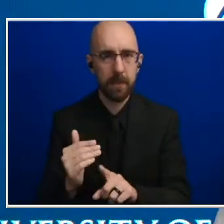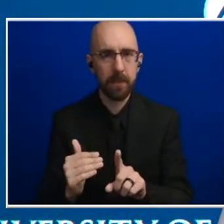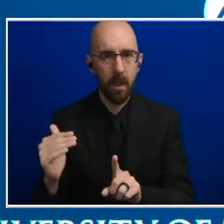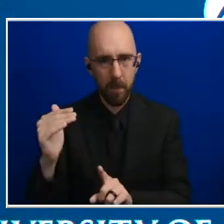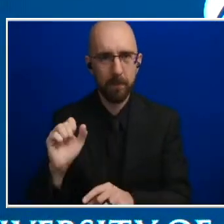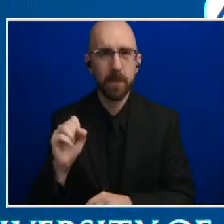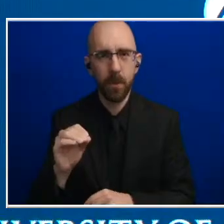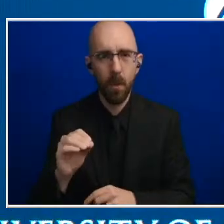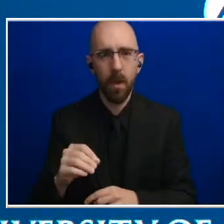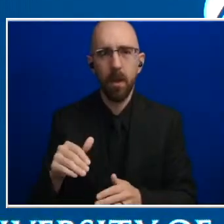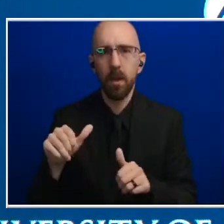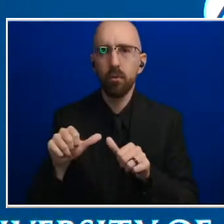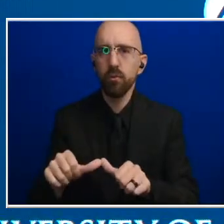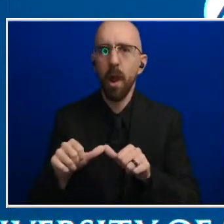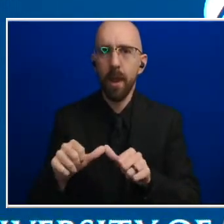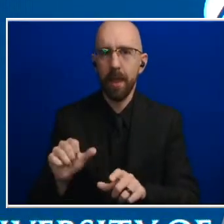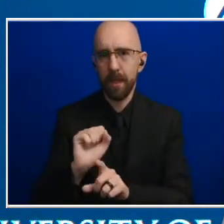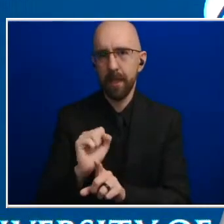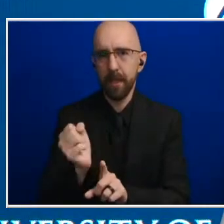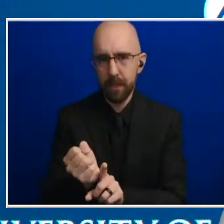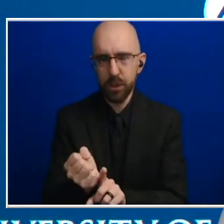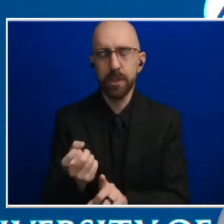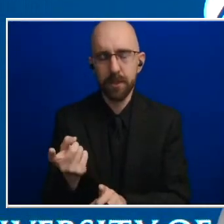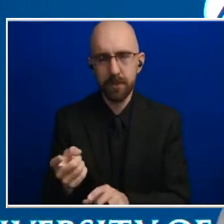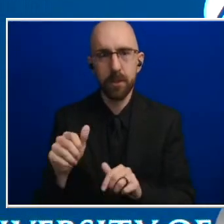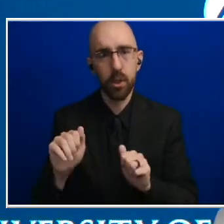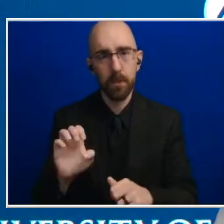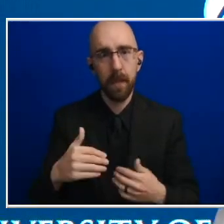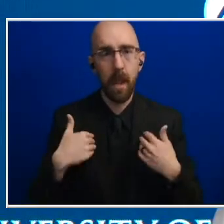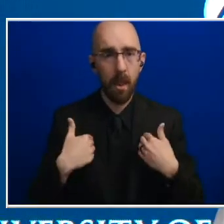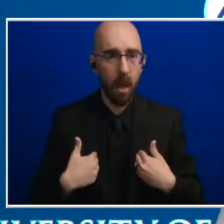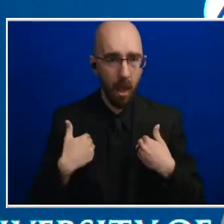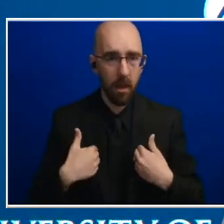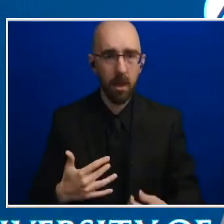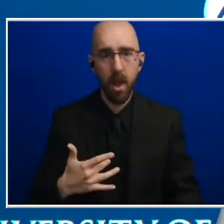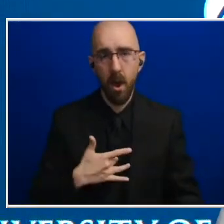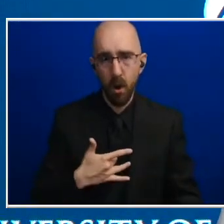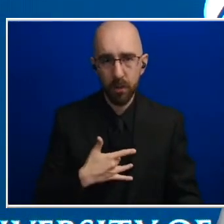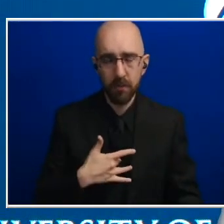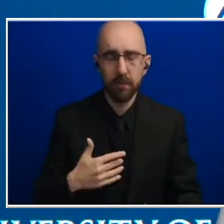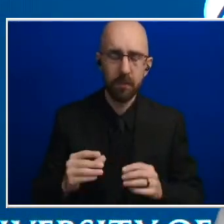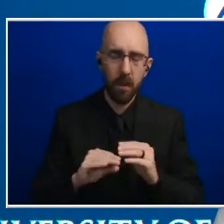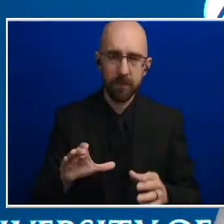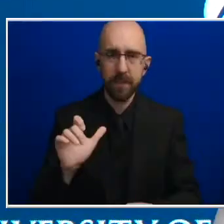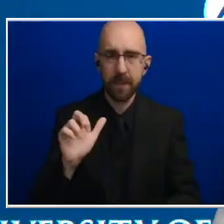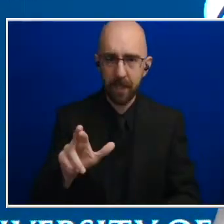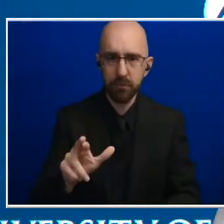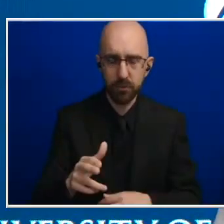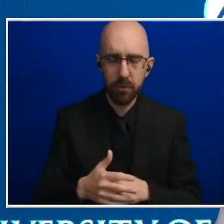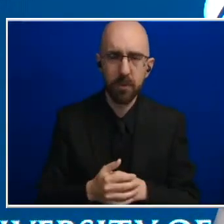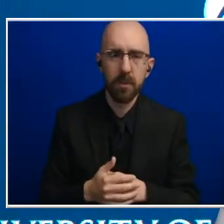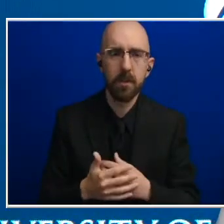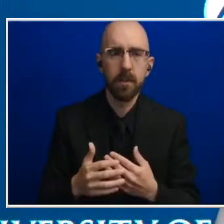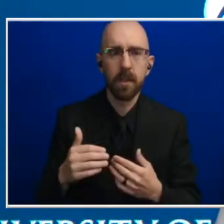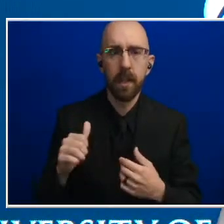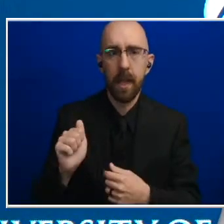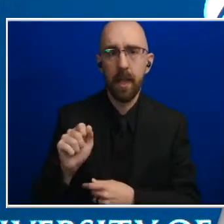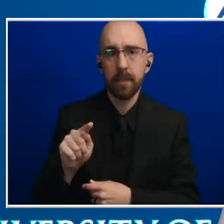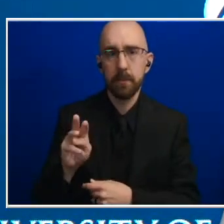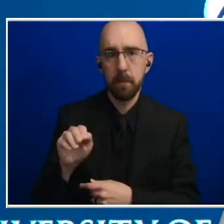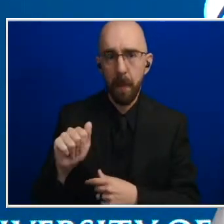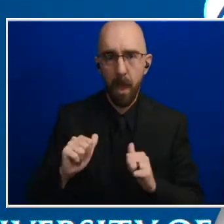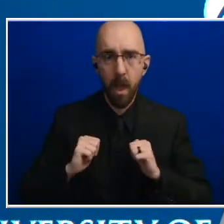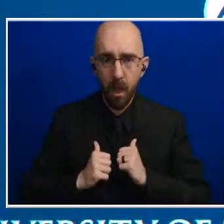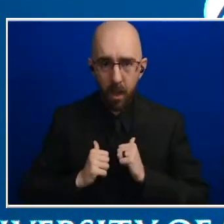chronic conditions, which could be lung conditions, heart conditions, obviously cancer, asthma, those types of things, which would put